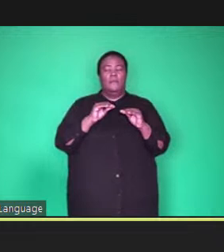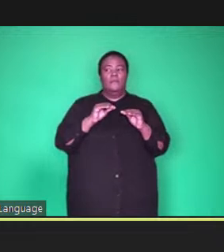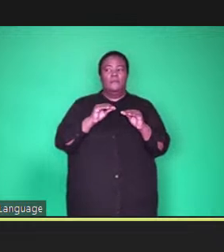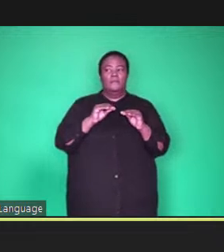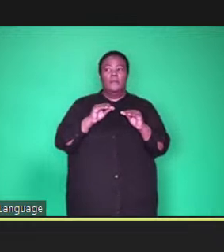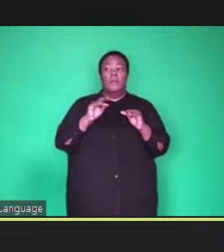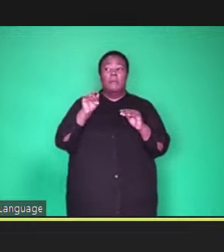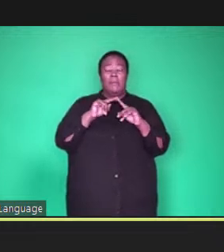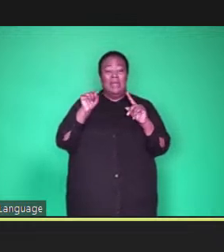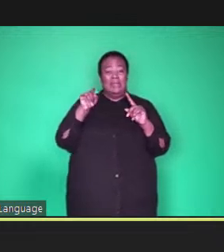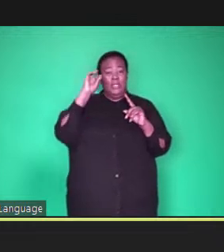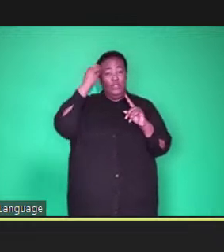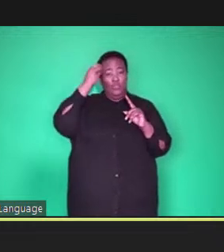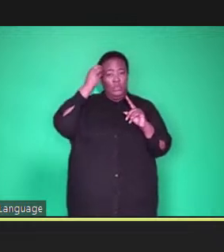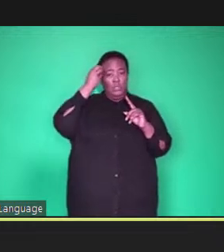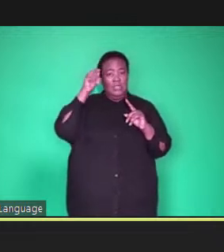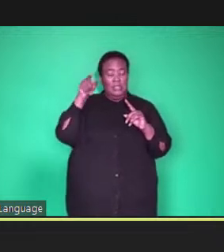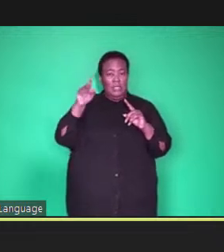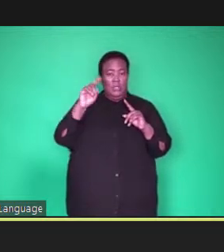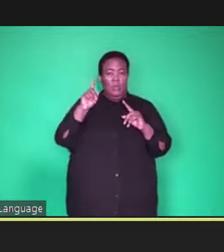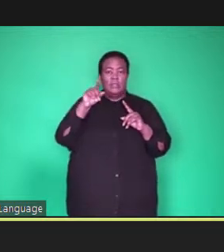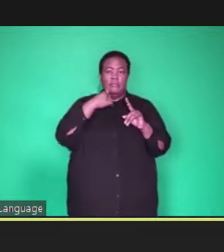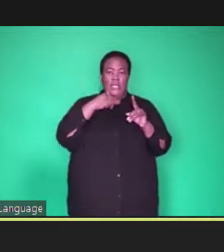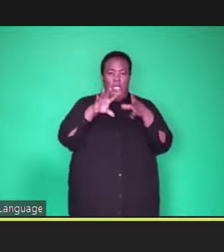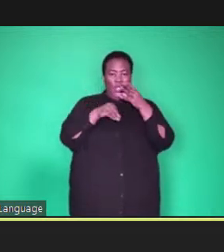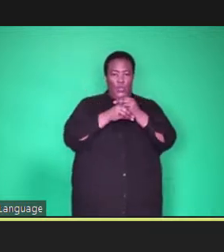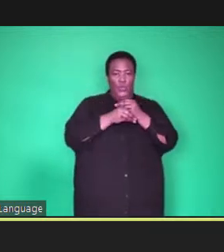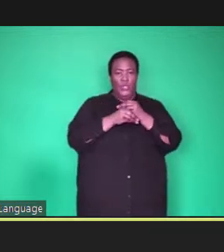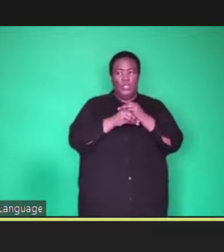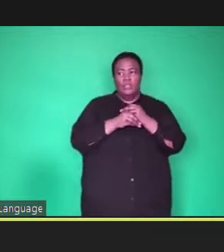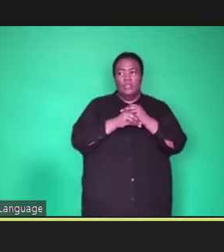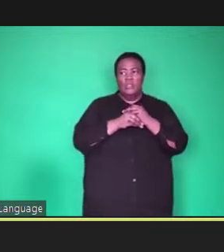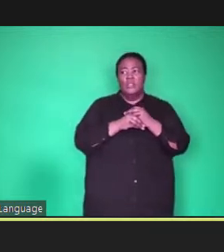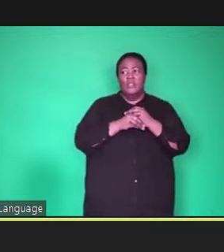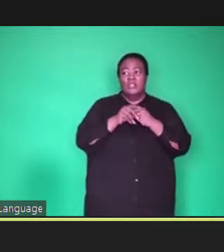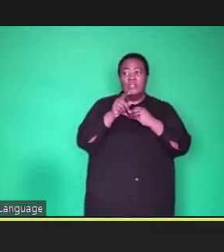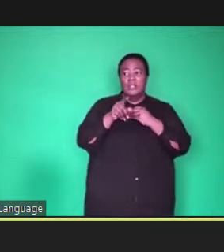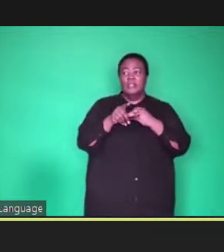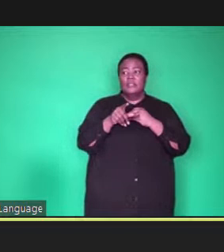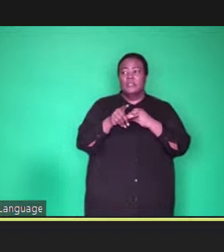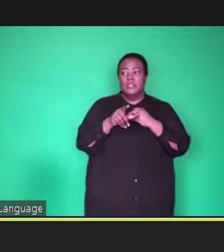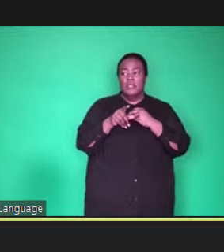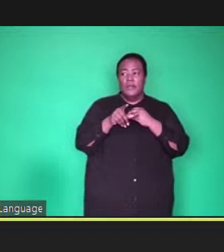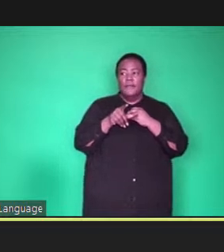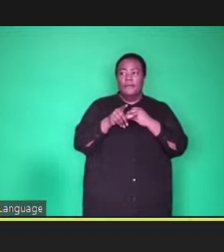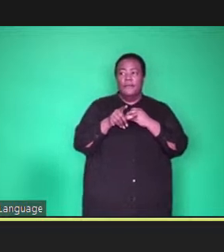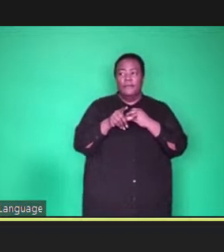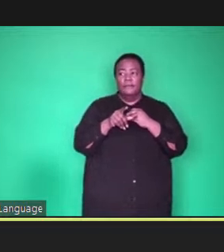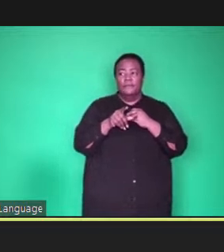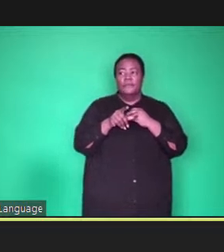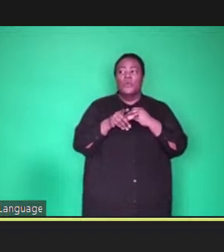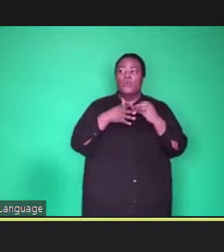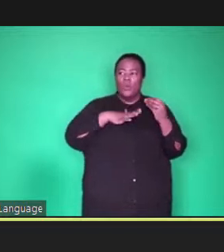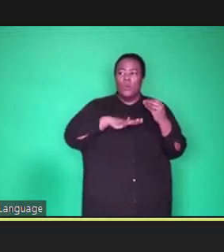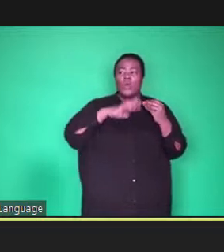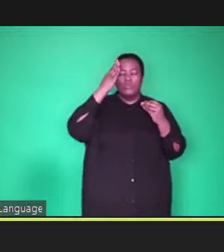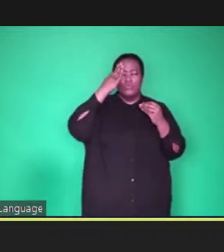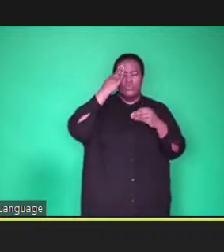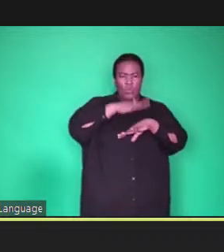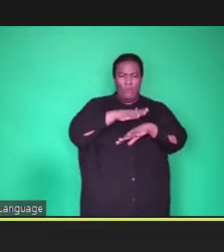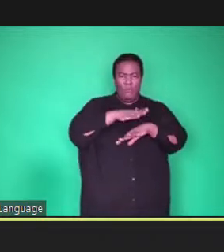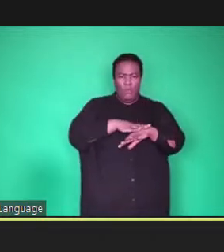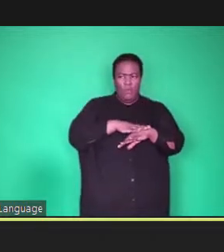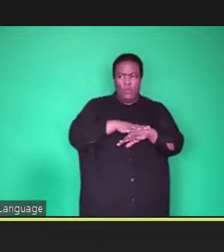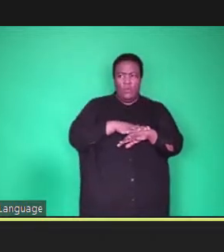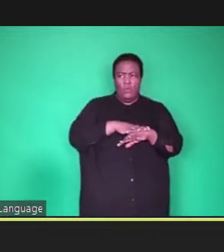interesting here, and I've included this is Mdu Biasi's work, because we want to know a little more about the remittances that